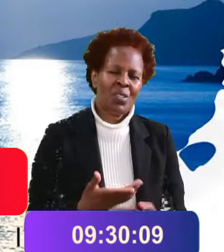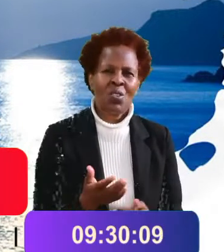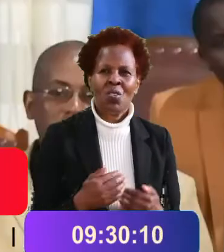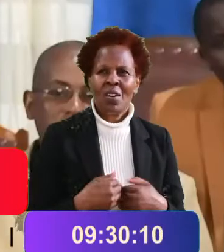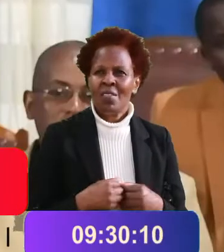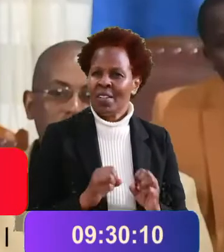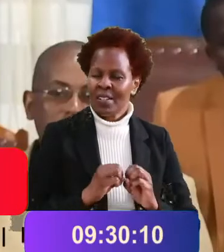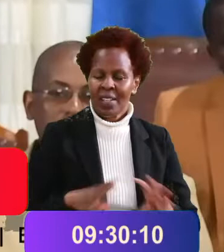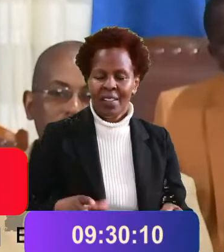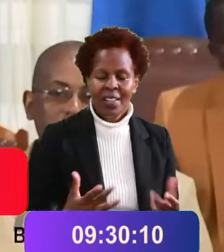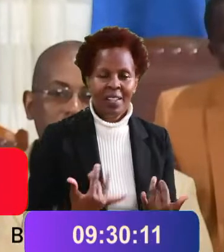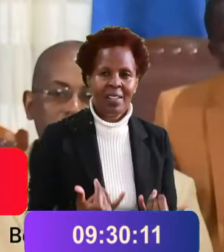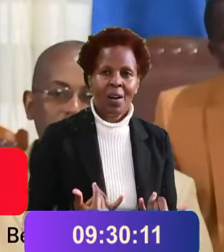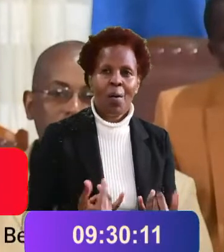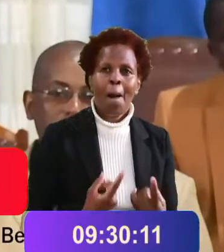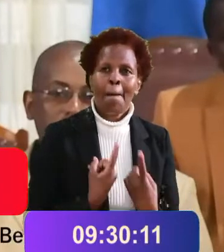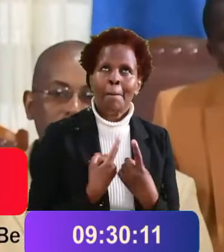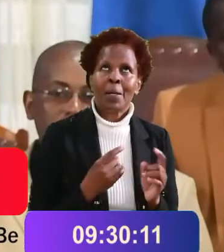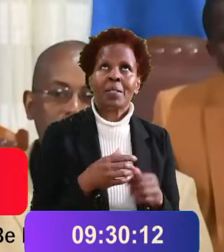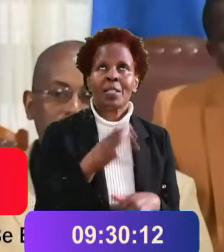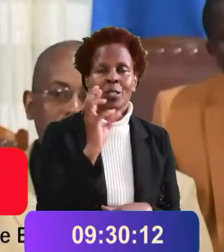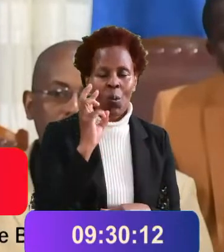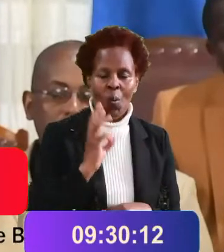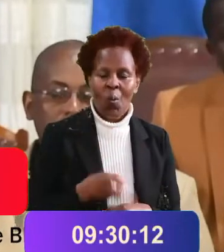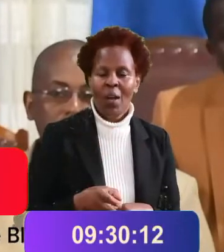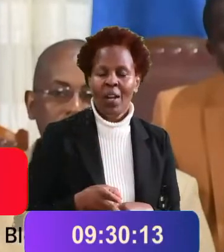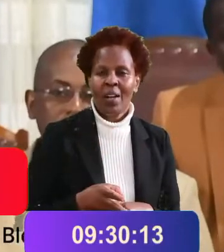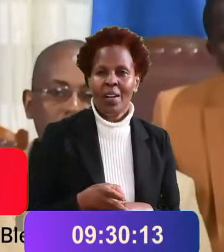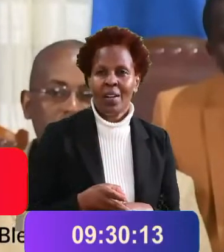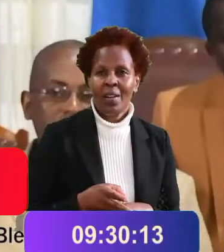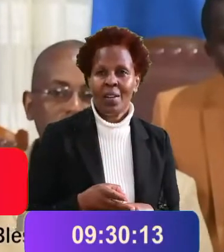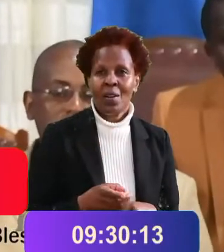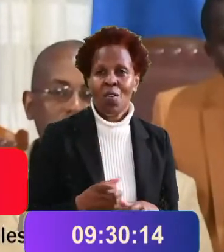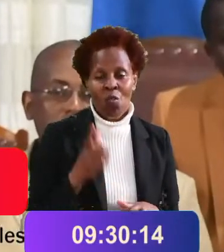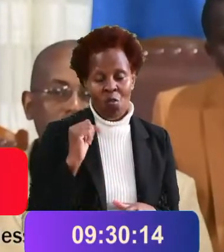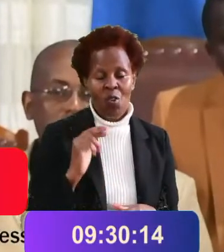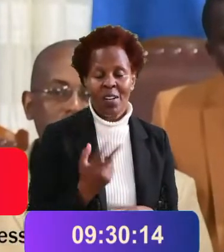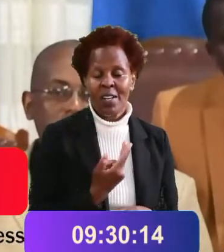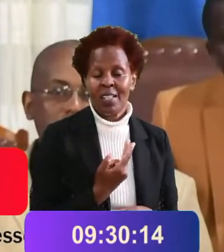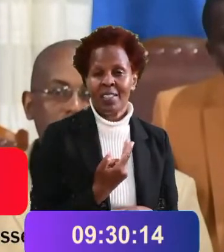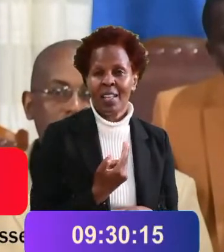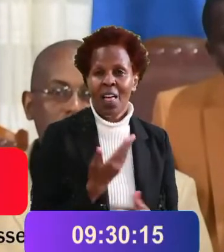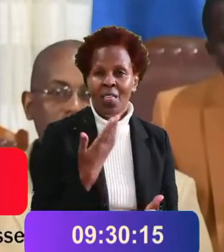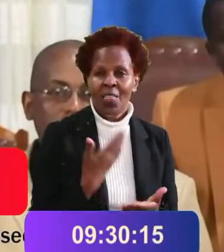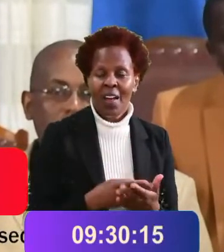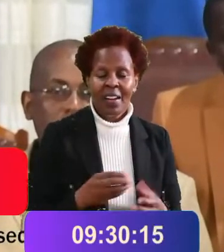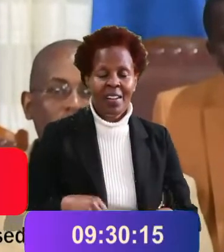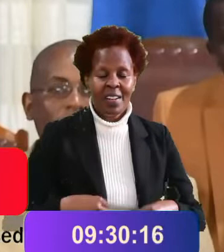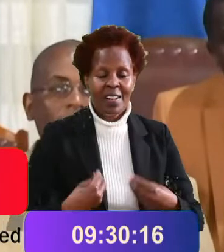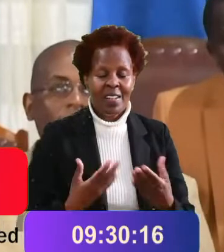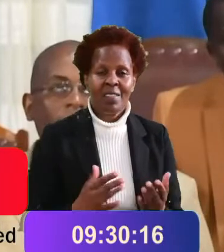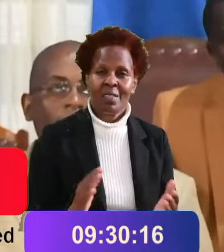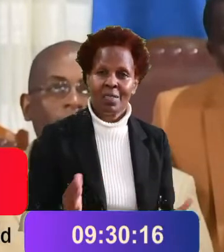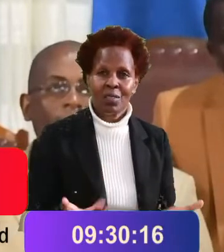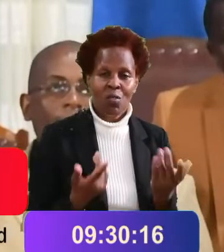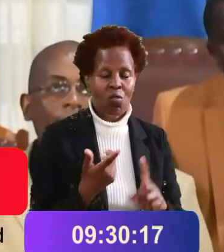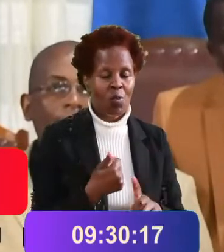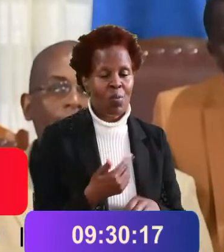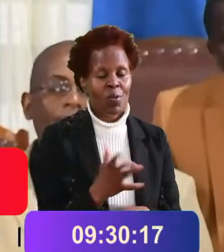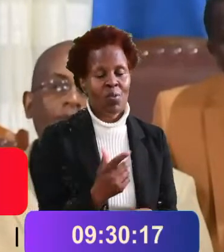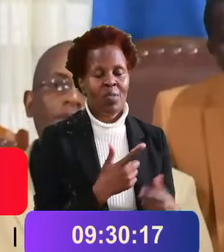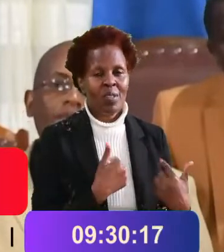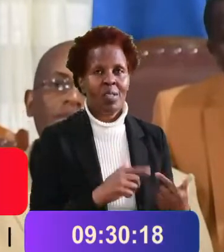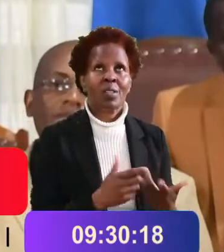anything for now, but it's the will of God concerning us. This thanksgiving raised up from our hearts to God